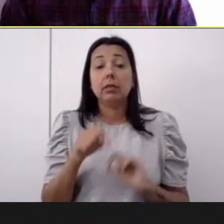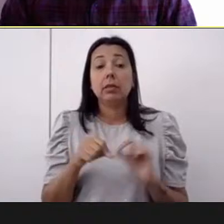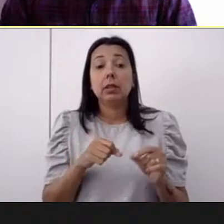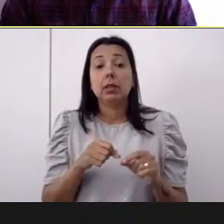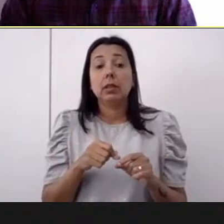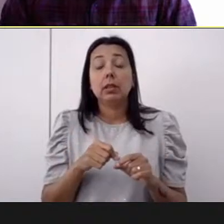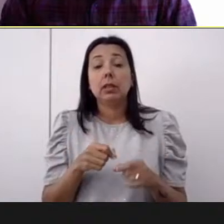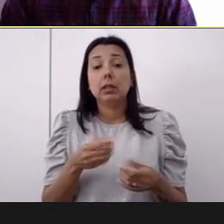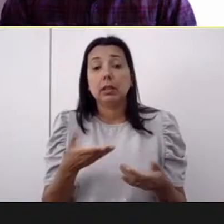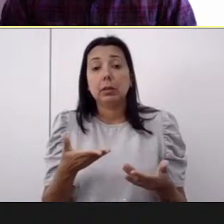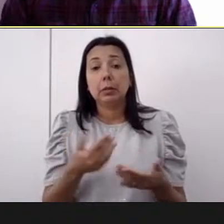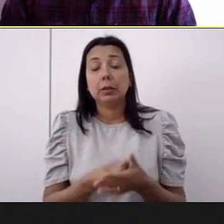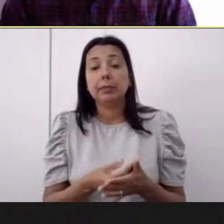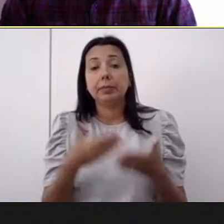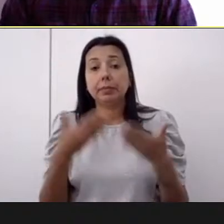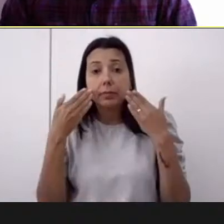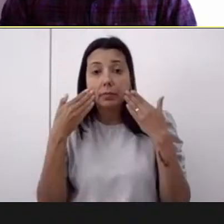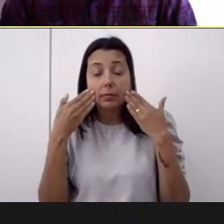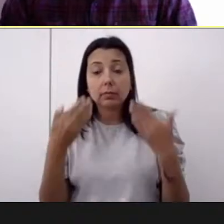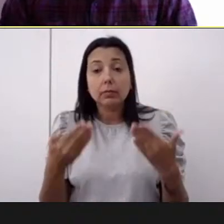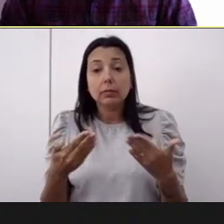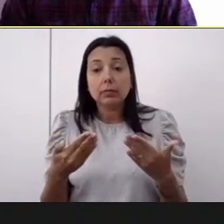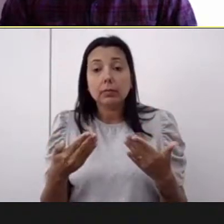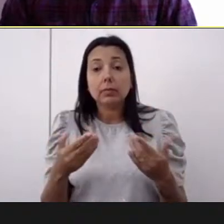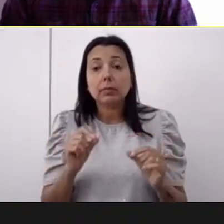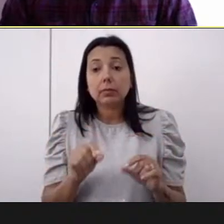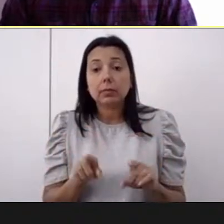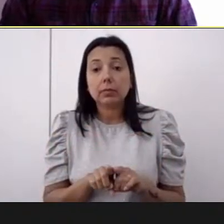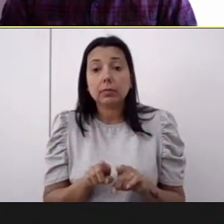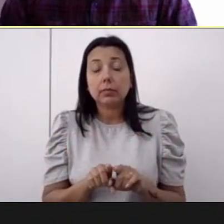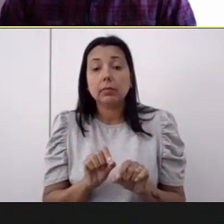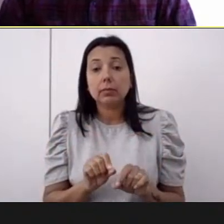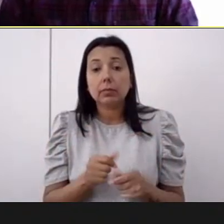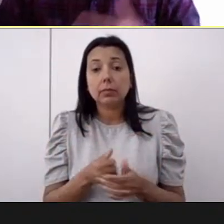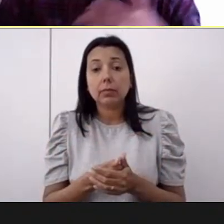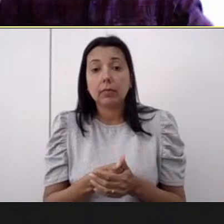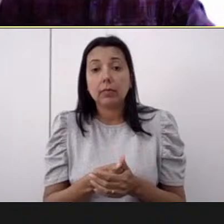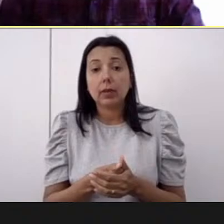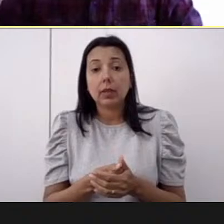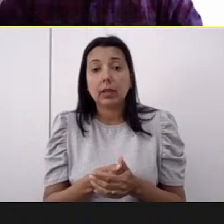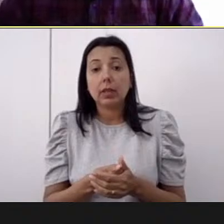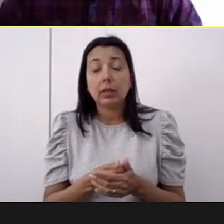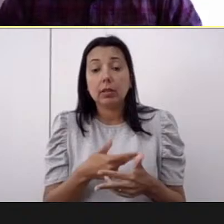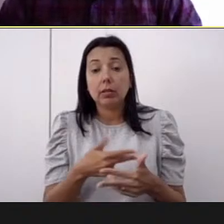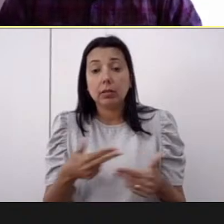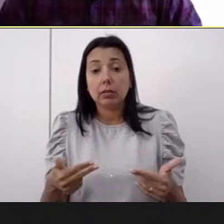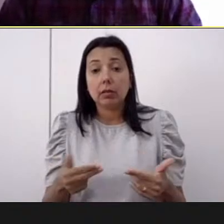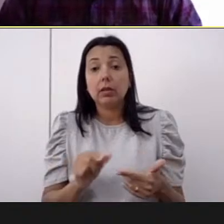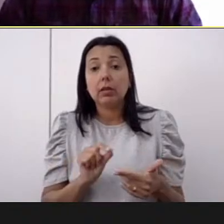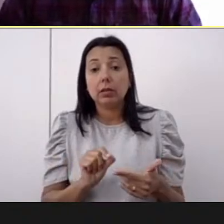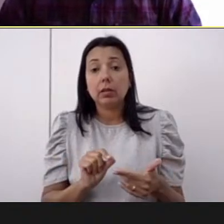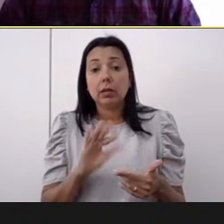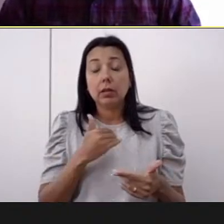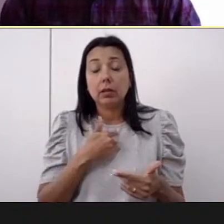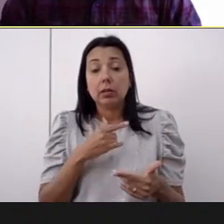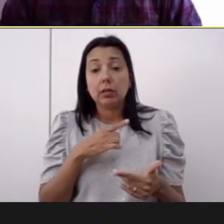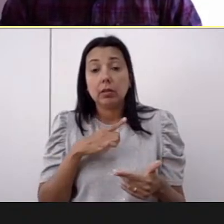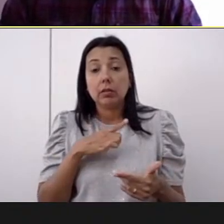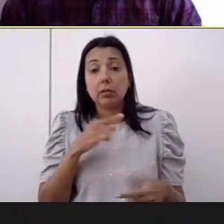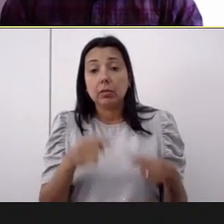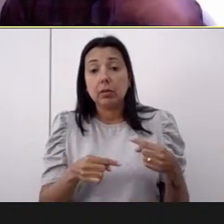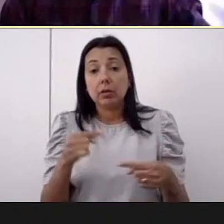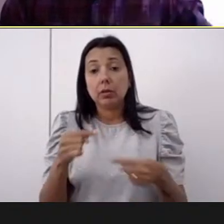presenting the instruments approach here, and we have a very intense discussion with her